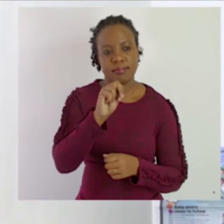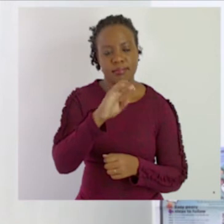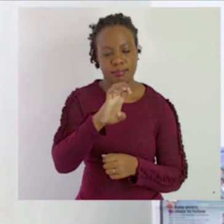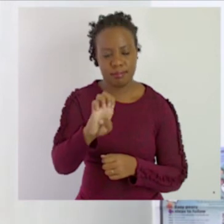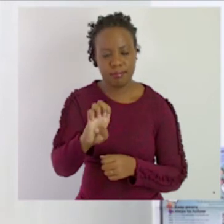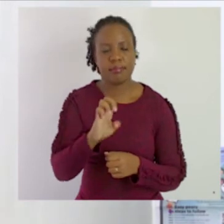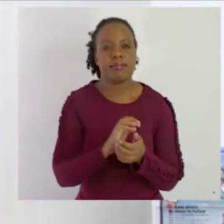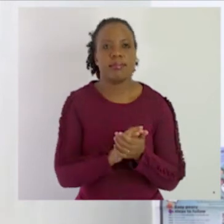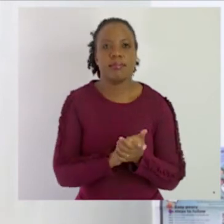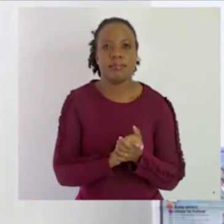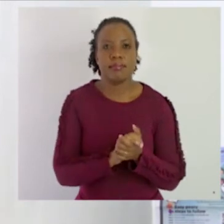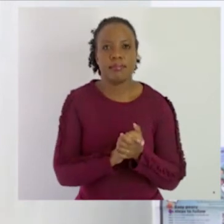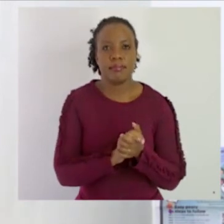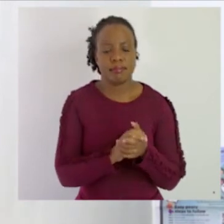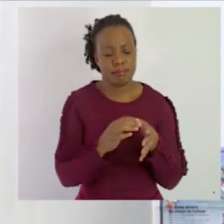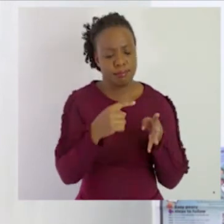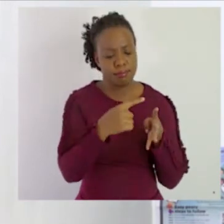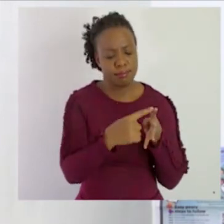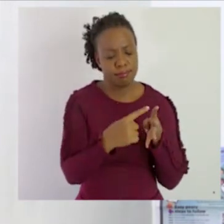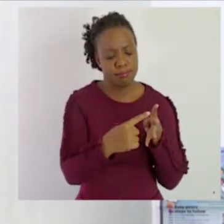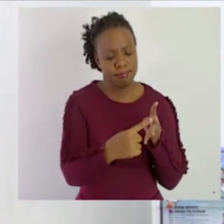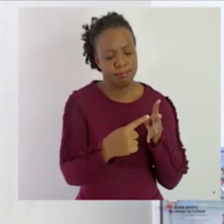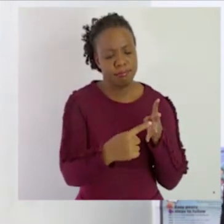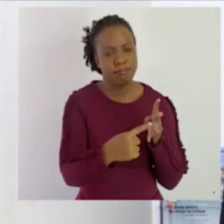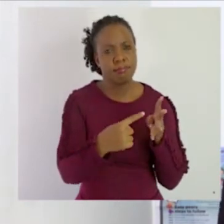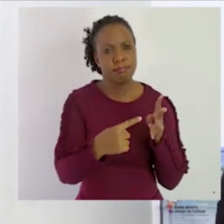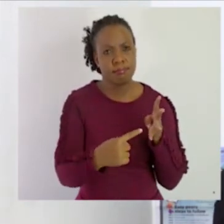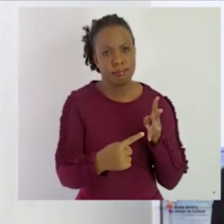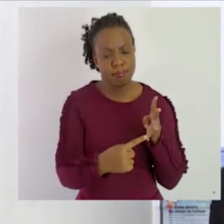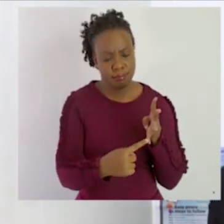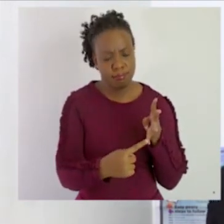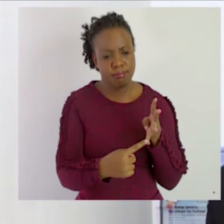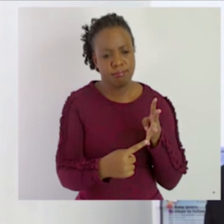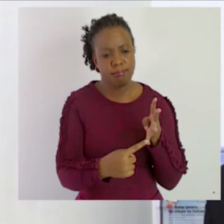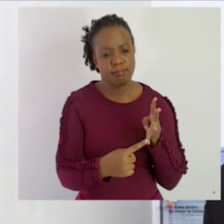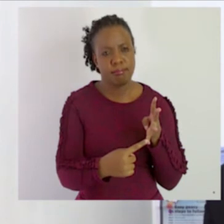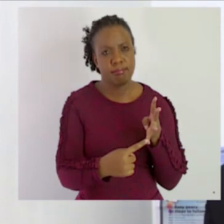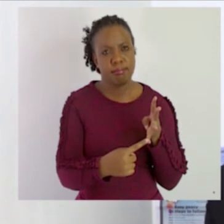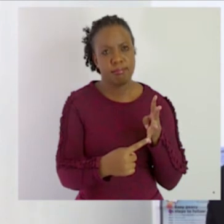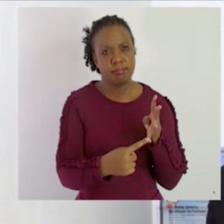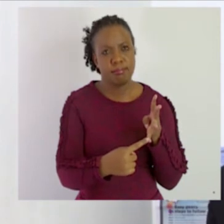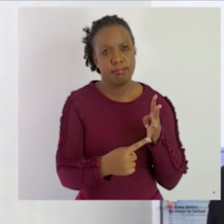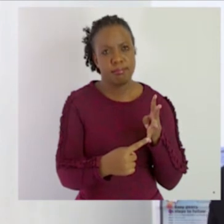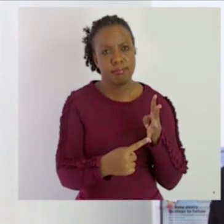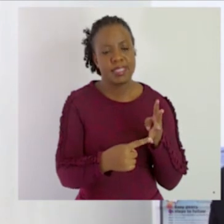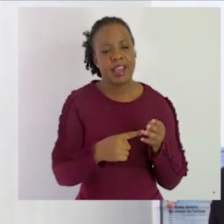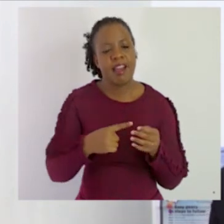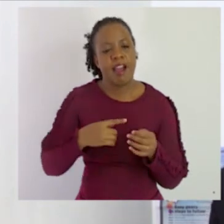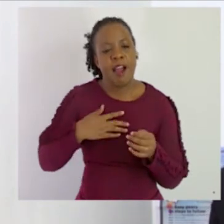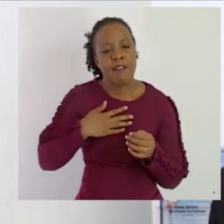Right. All these words have something to do with our